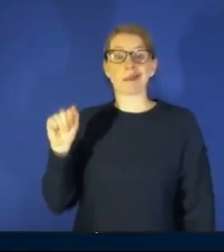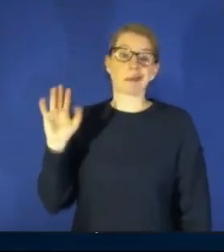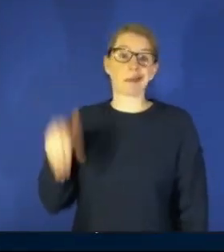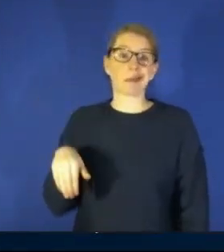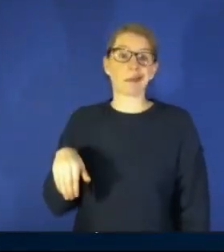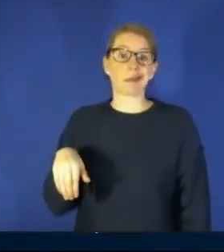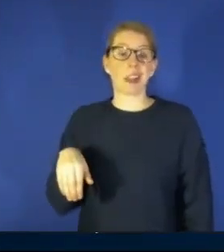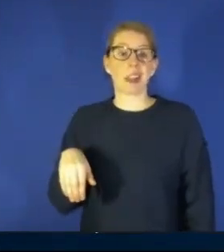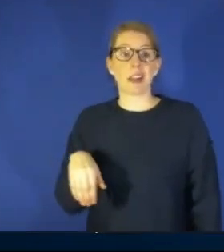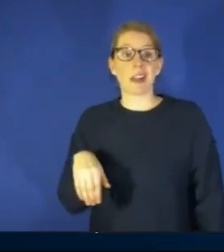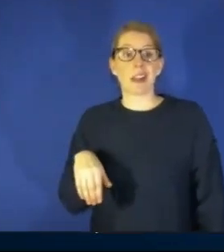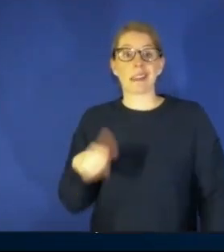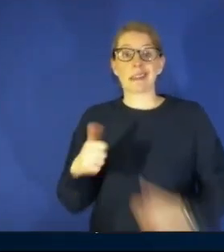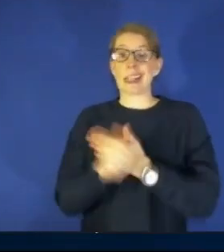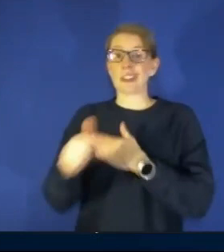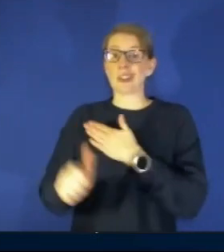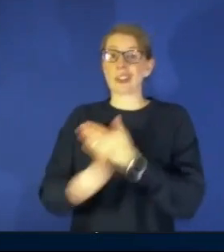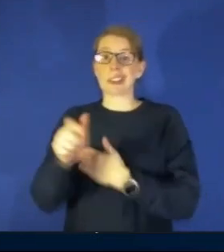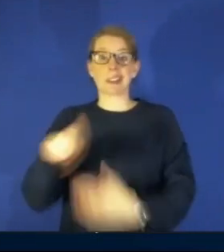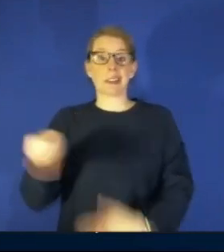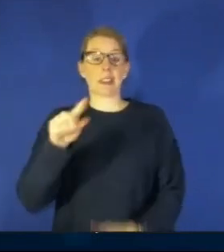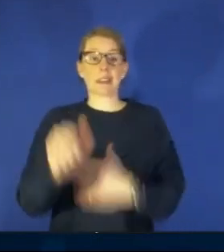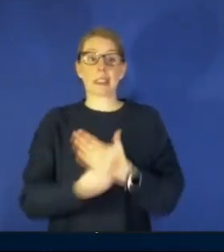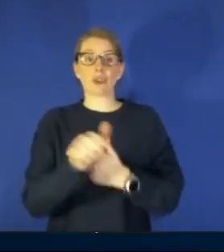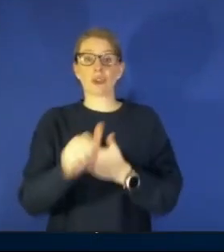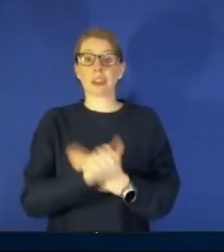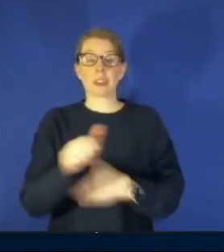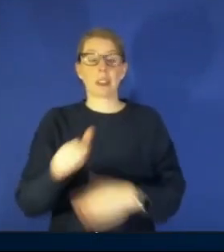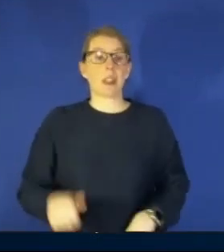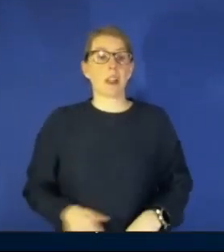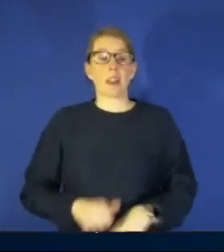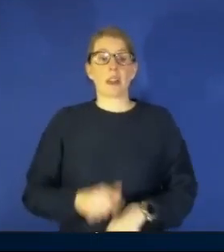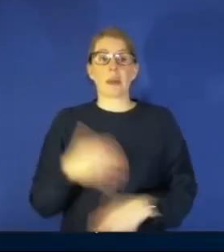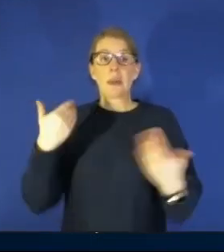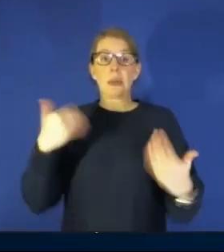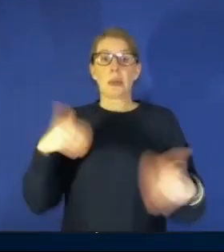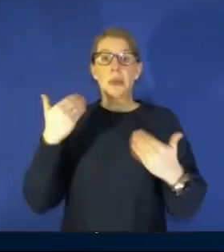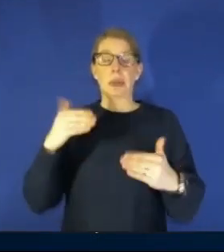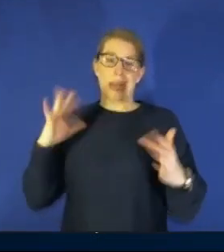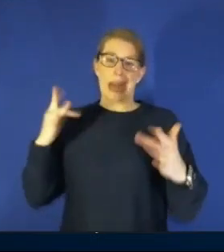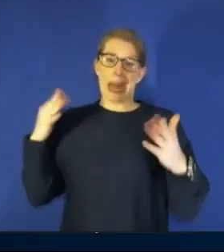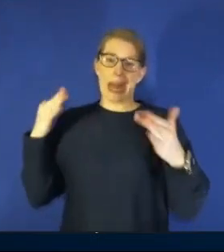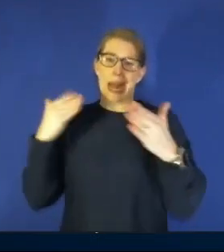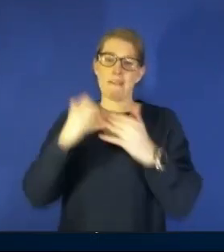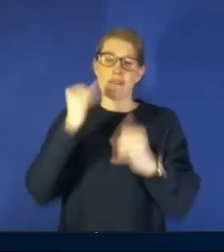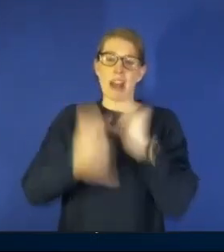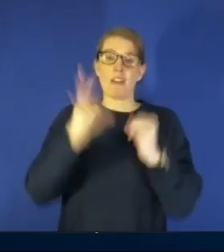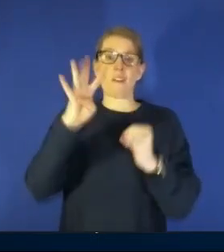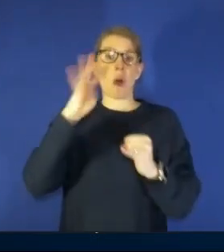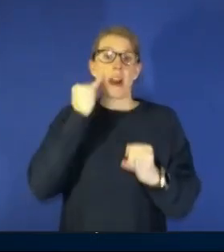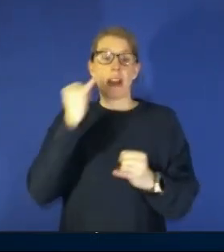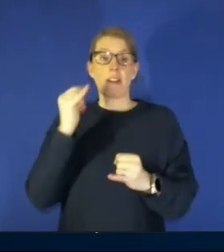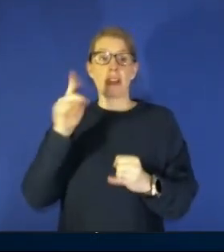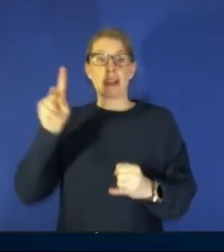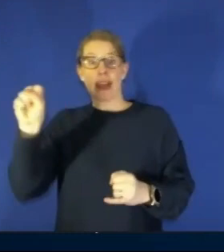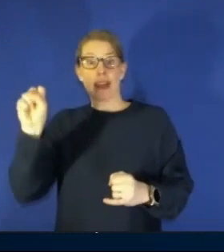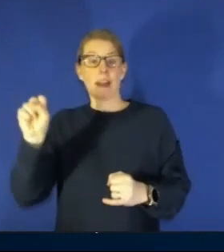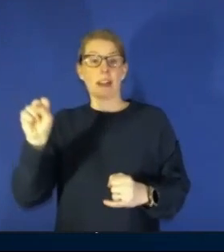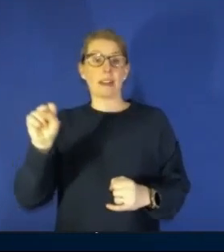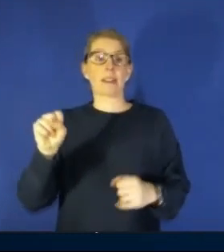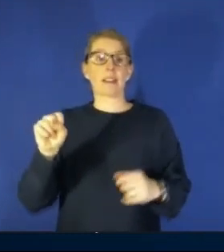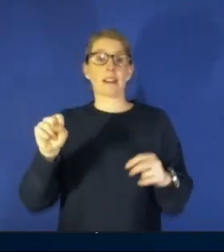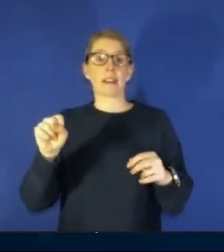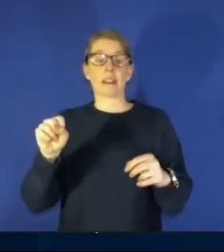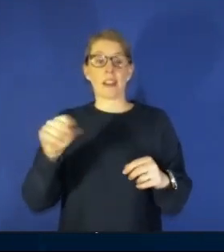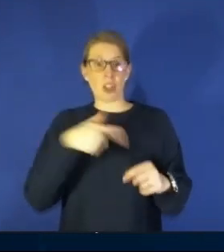dangerous. You have no Kansas favorites. We're on a collision course for the Final Four if they both go. If Kansas and Villanova both go. Do you like talking